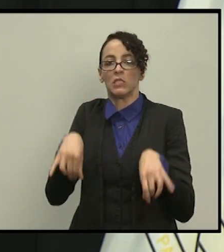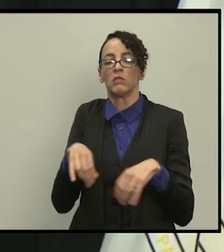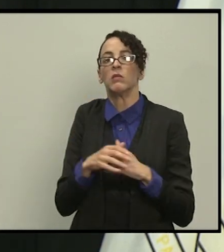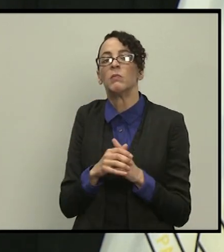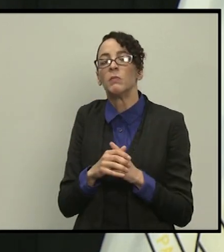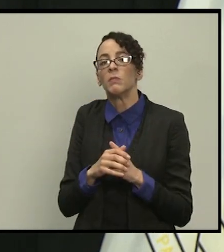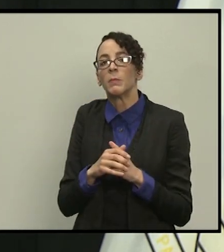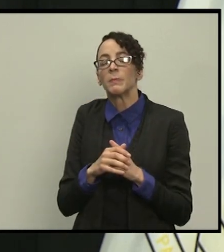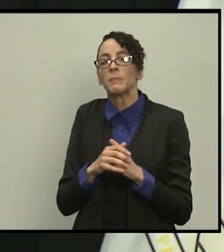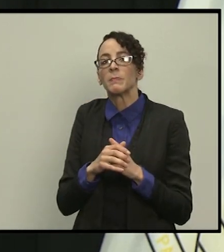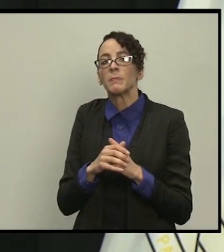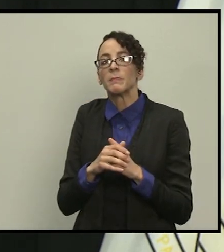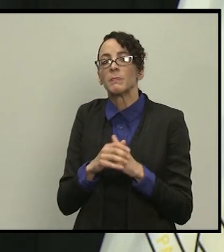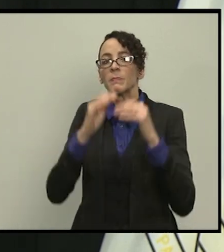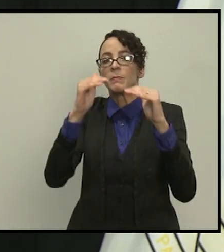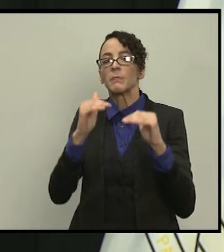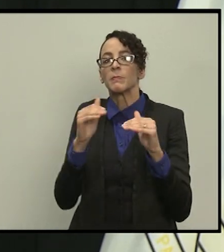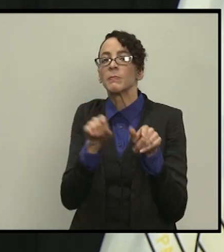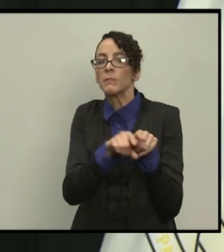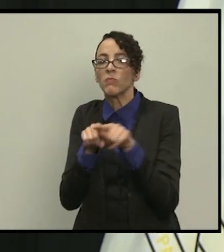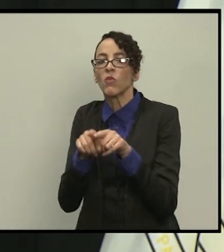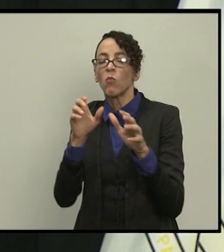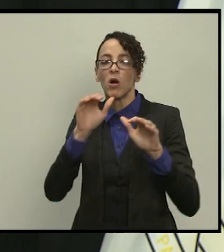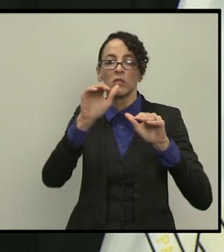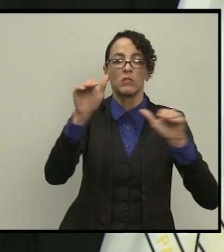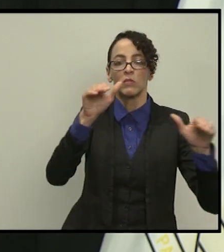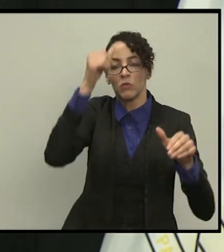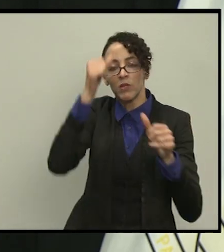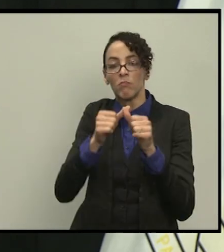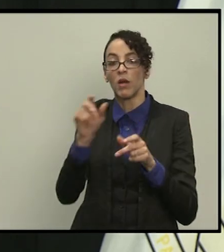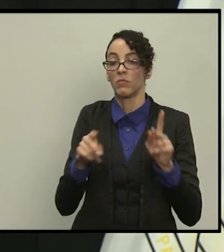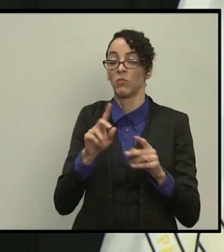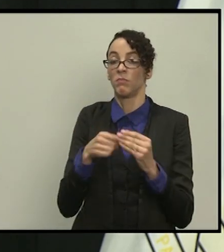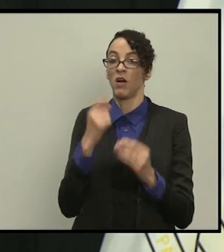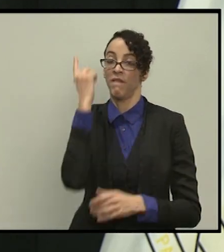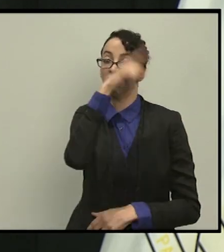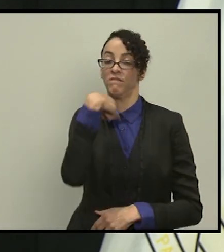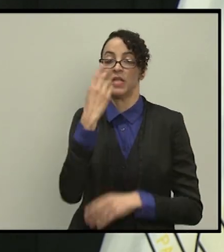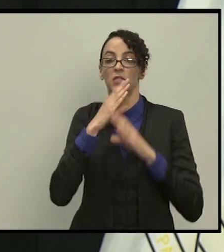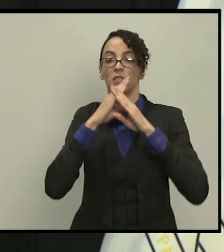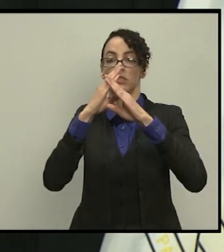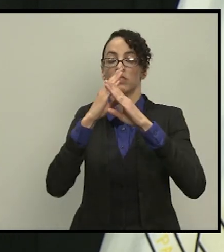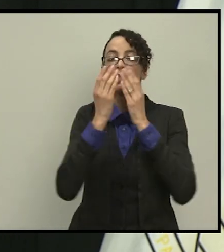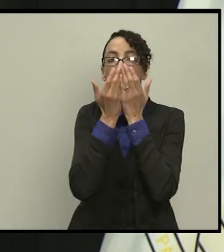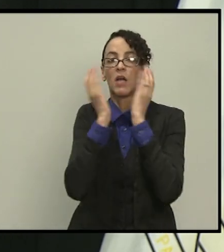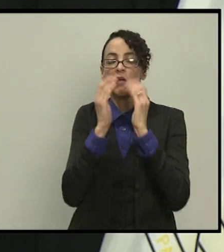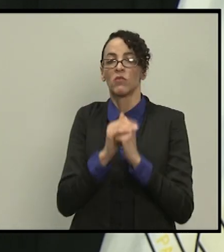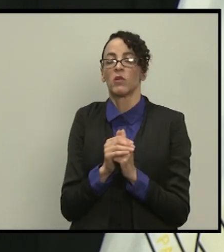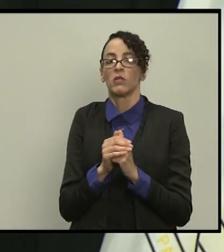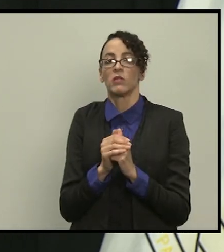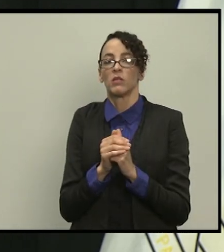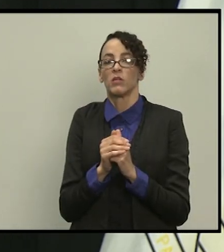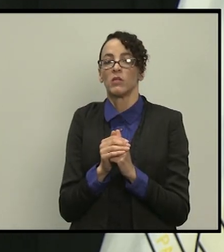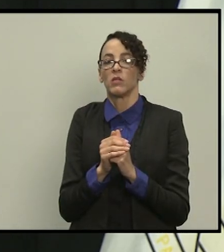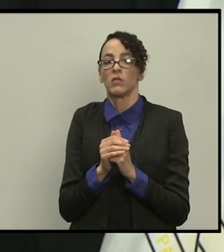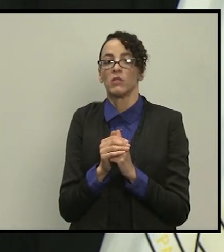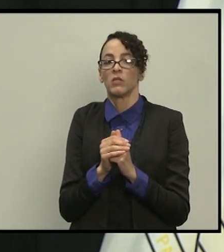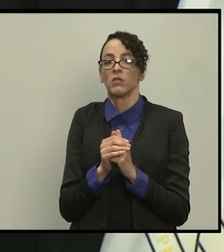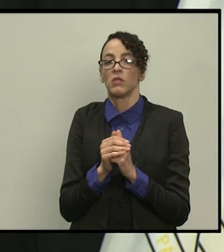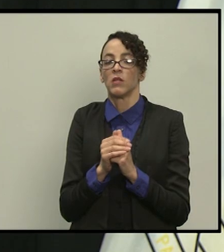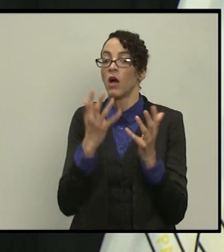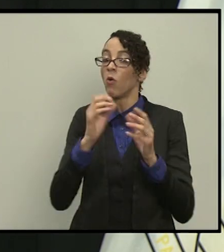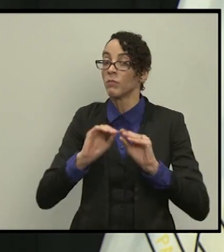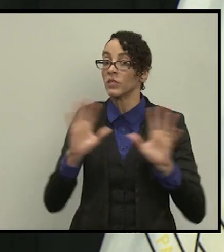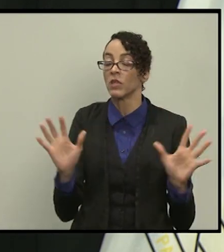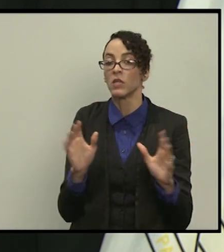think as far as the face coverings, I want to be clear with people. You are not required to wear